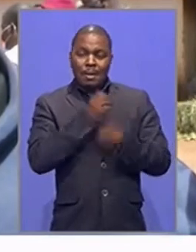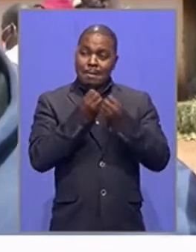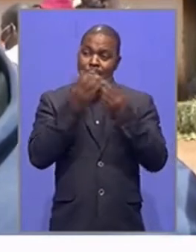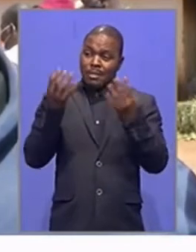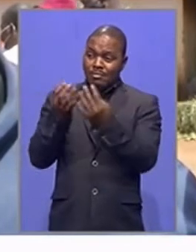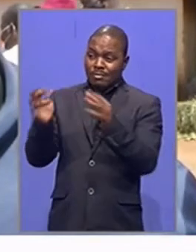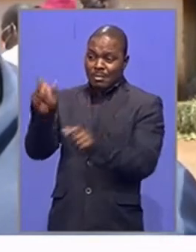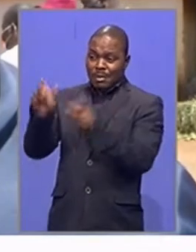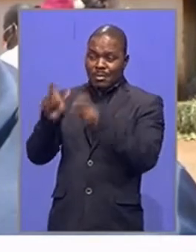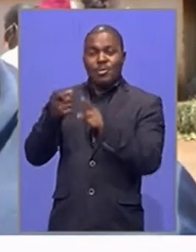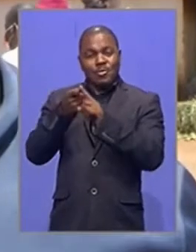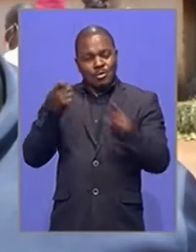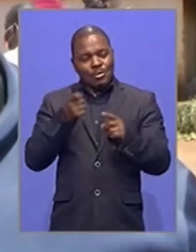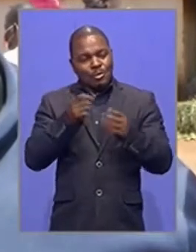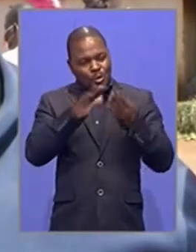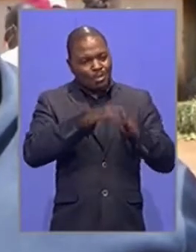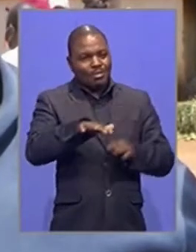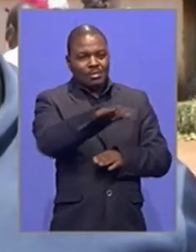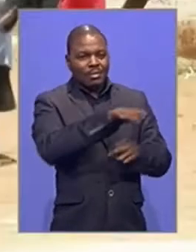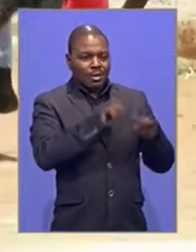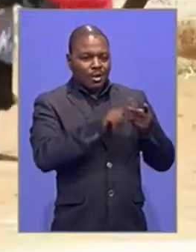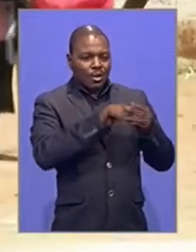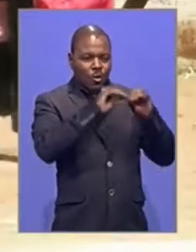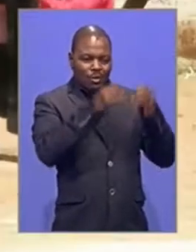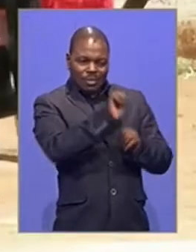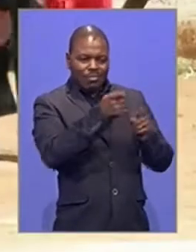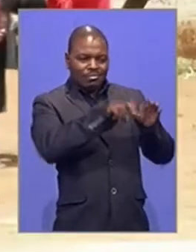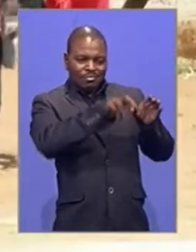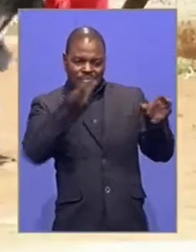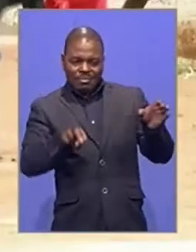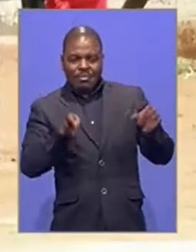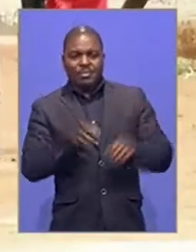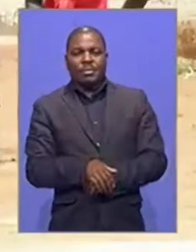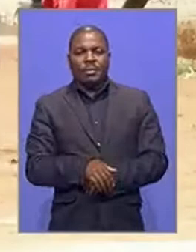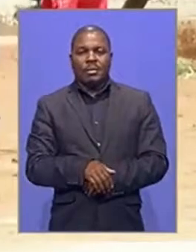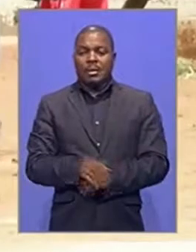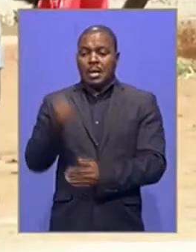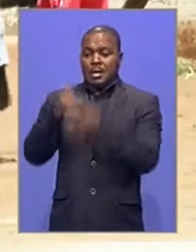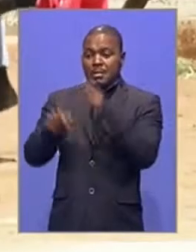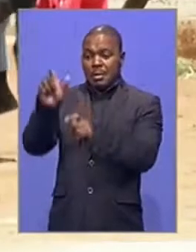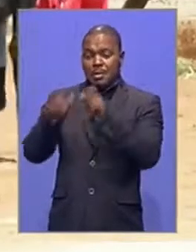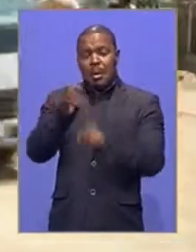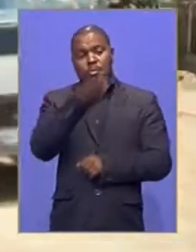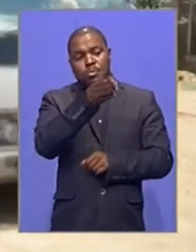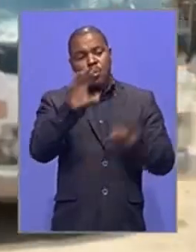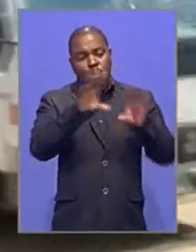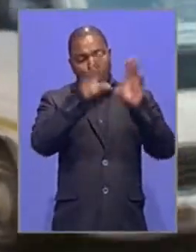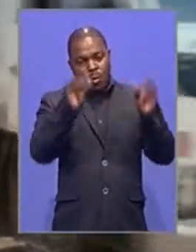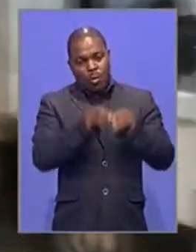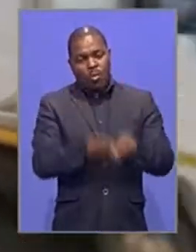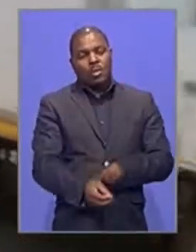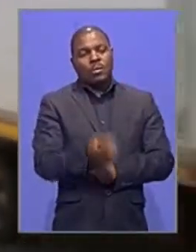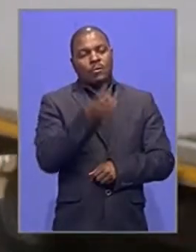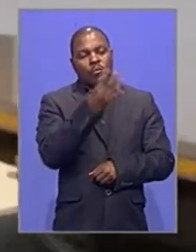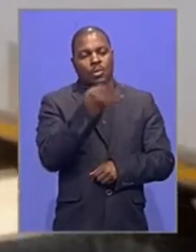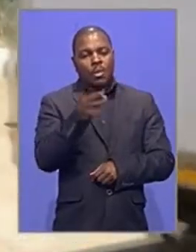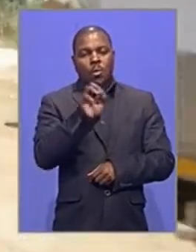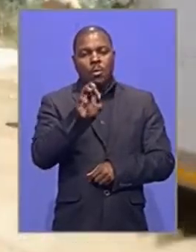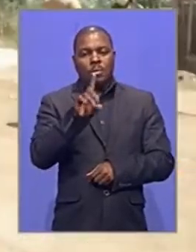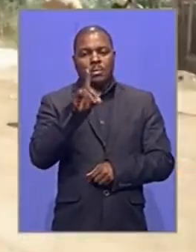from the very same organization. Bonkgetheng ba kgatha tema ka diwoteng tše 43.